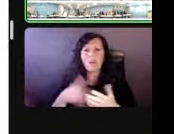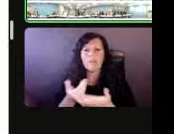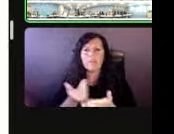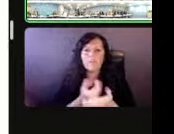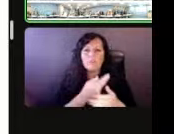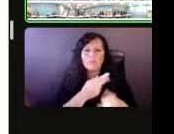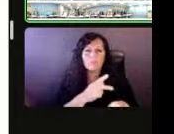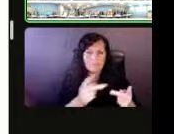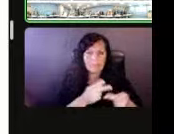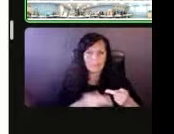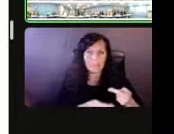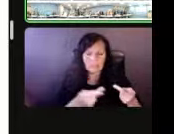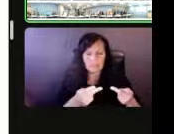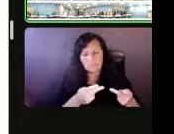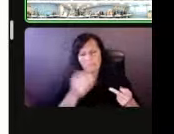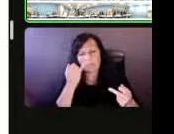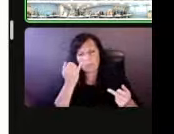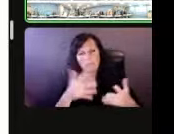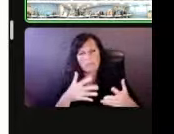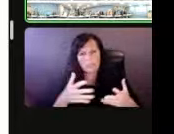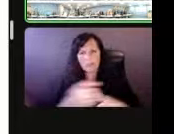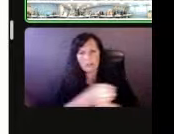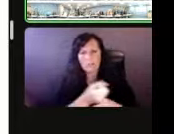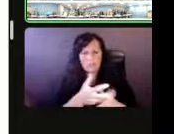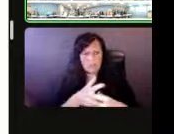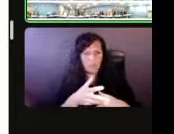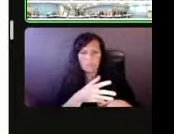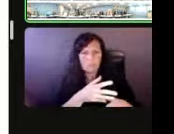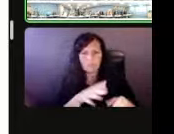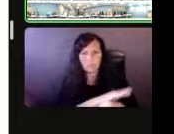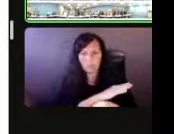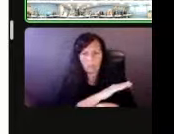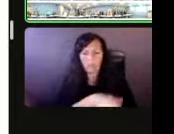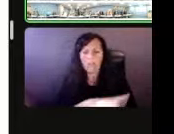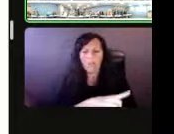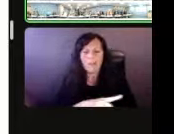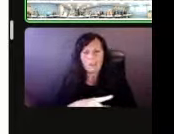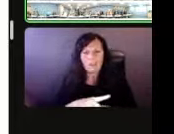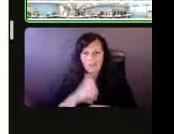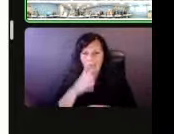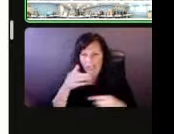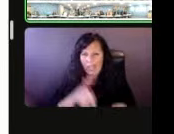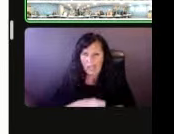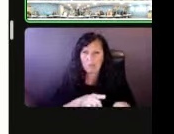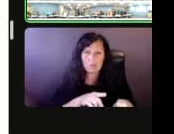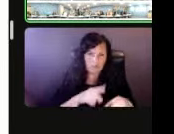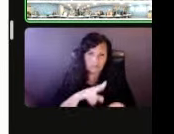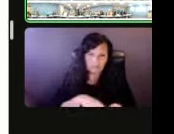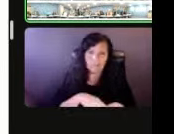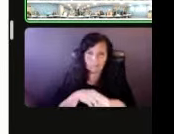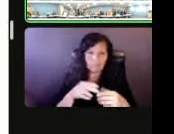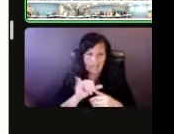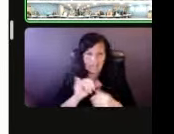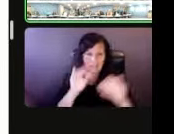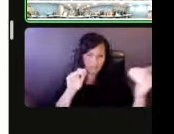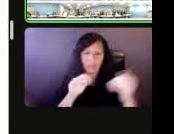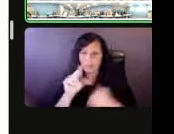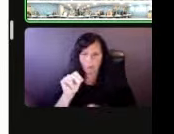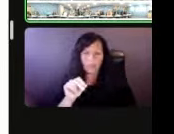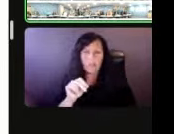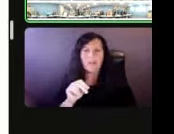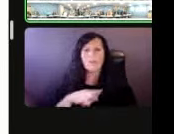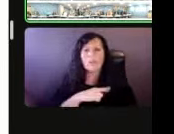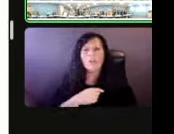them. So it's really, it's not going to happen this way. We're coming back with a recommendation. We're proposing